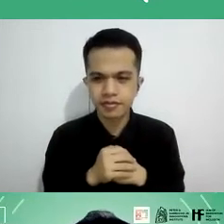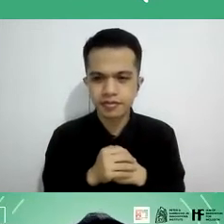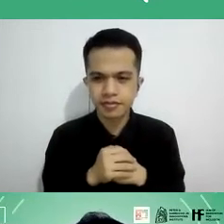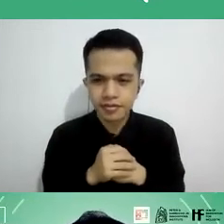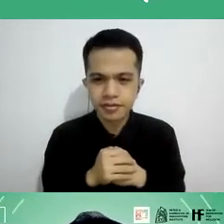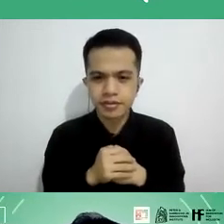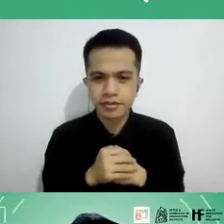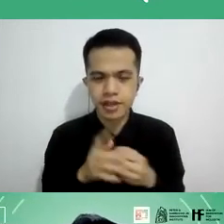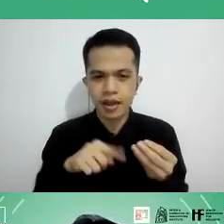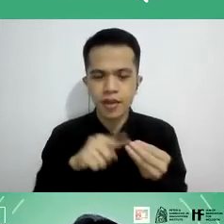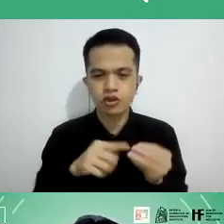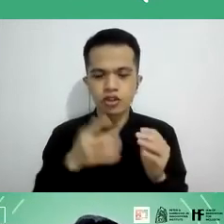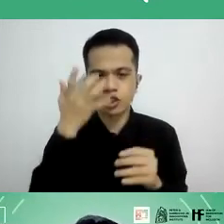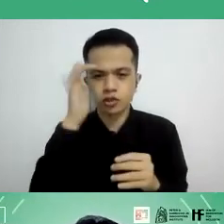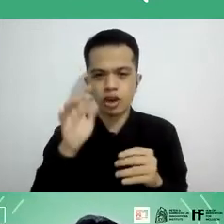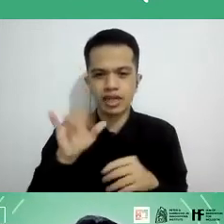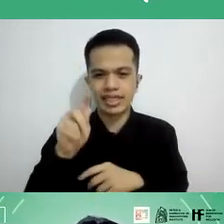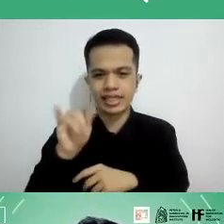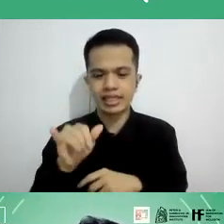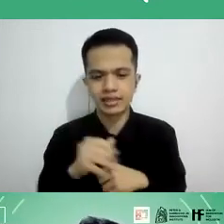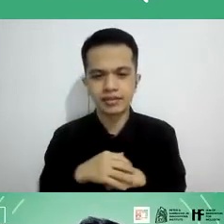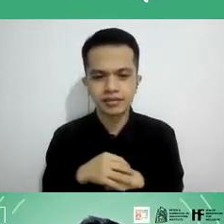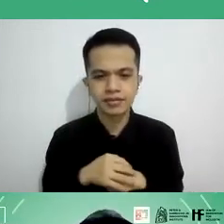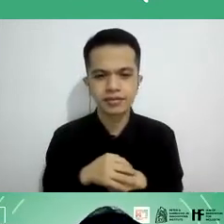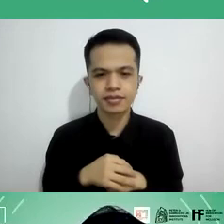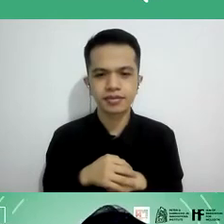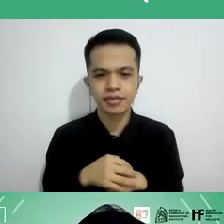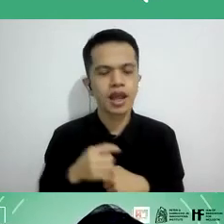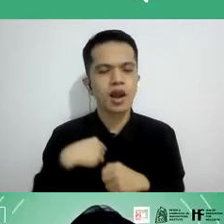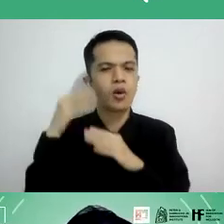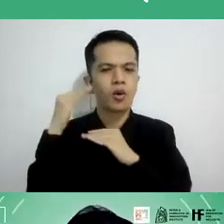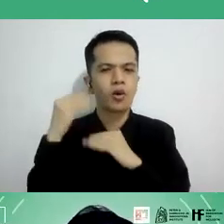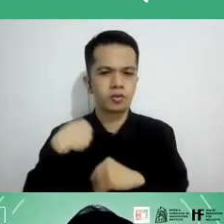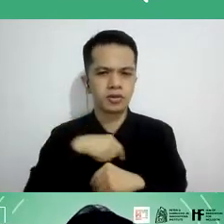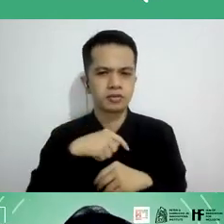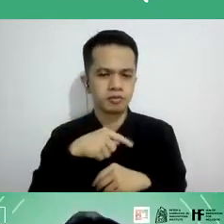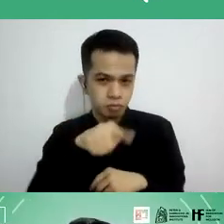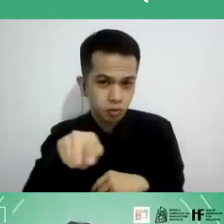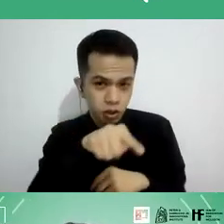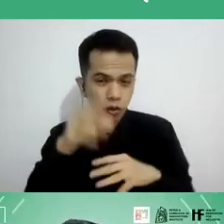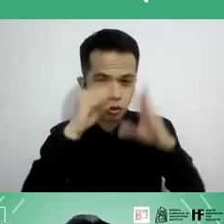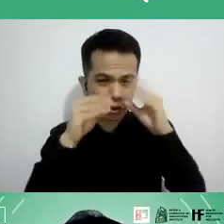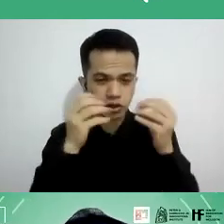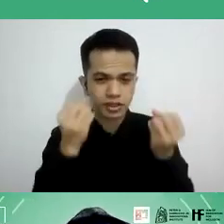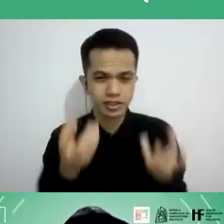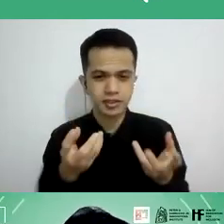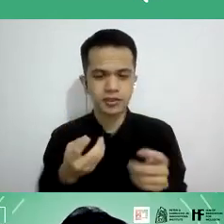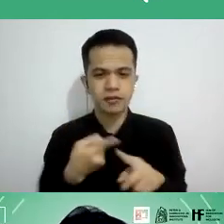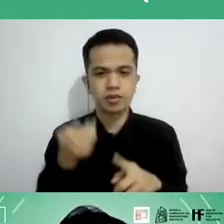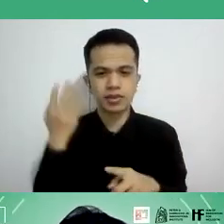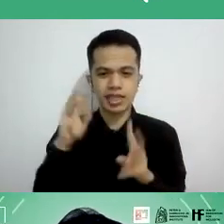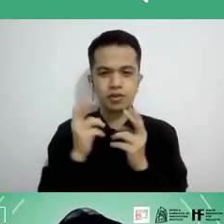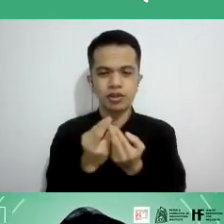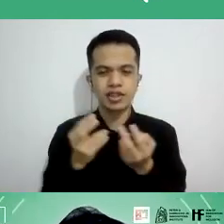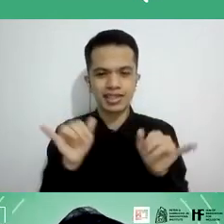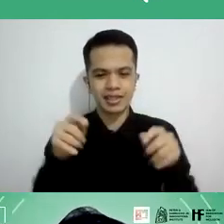with these smart cities. And I hope that we learned a lot, both from the past webinars and also from this